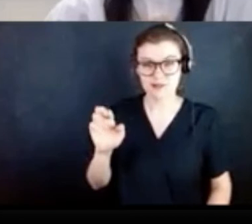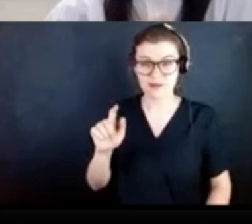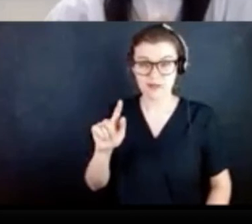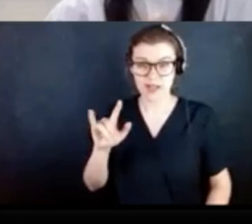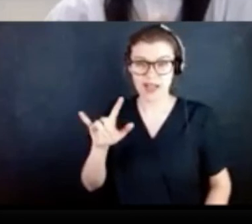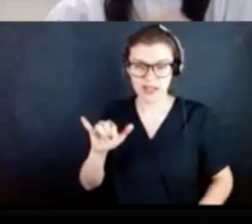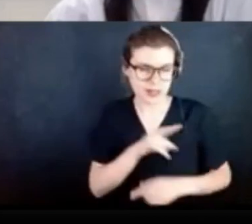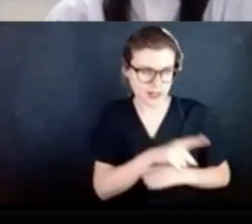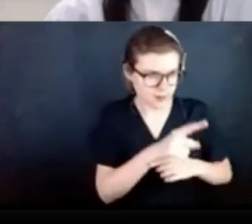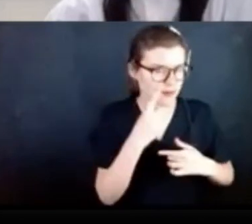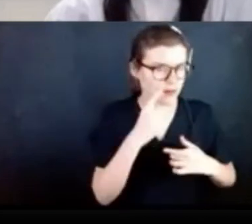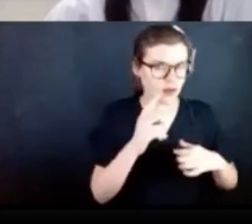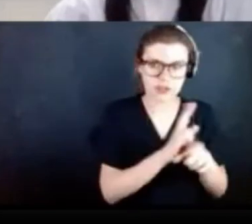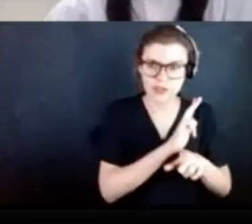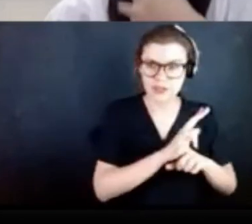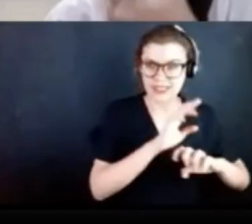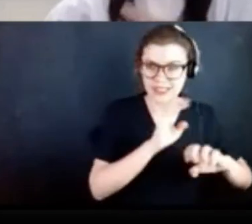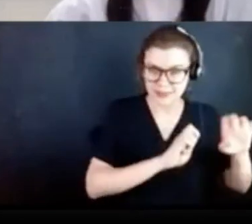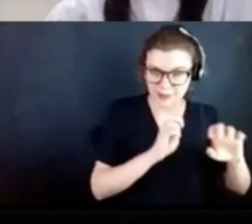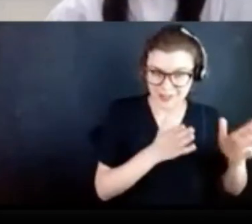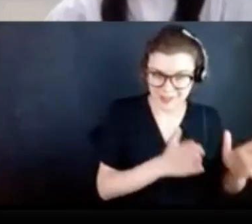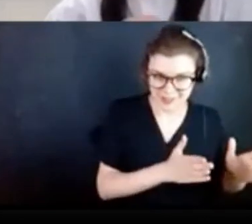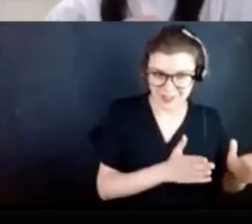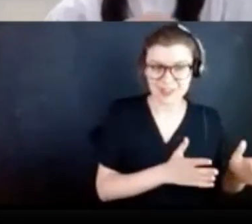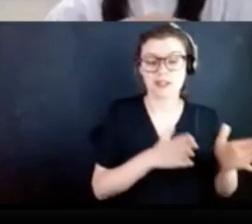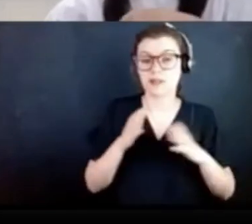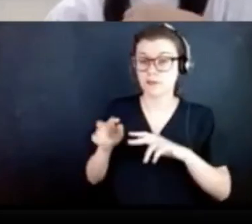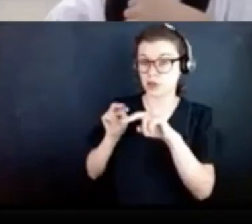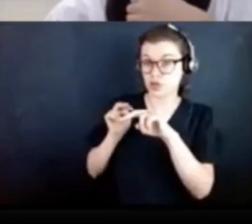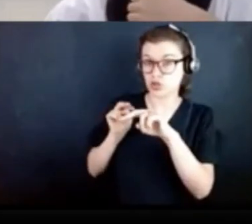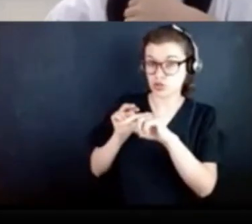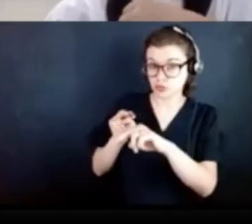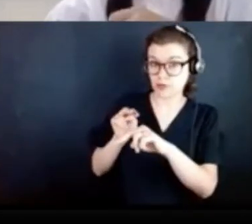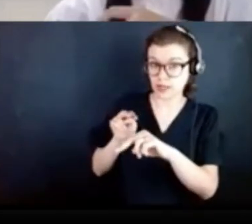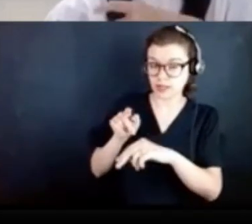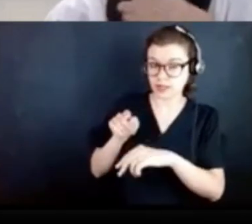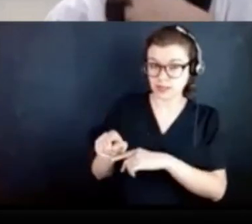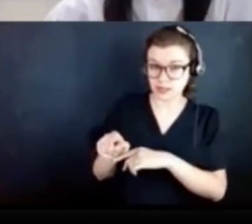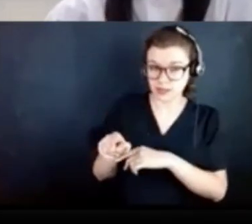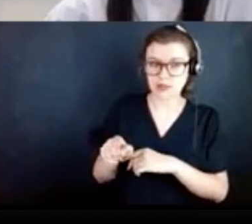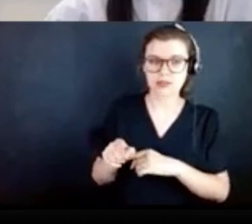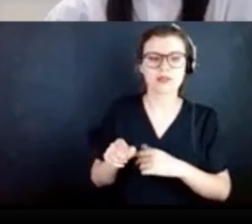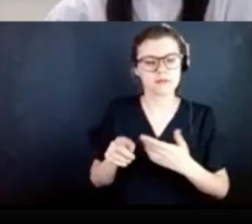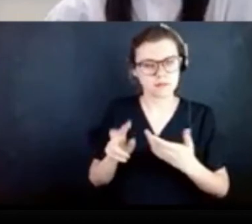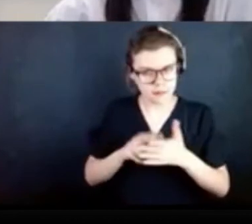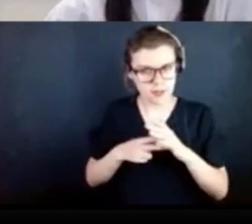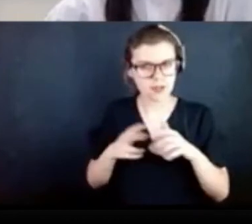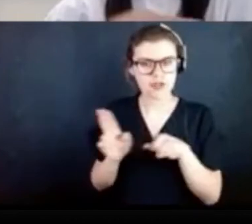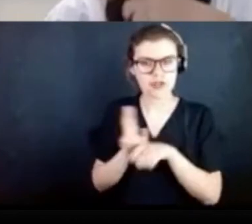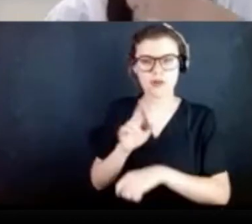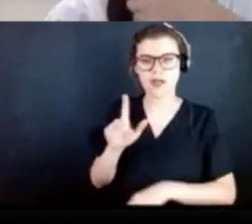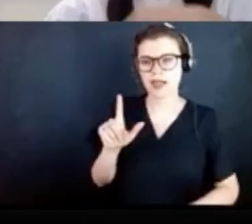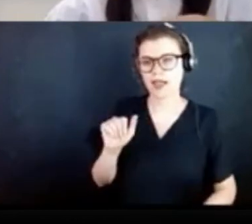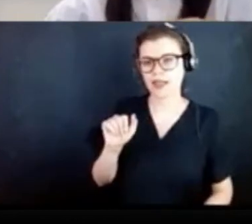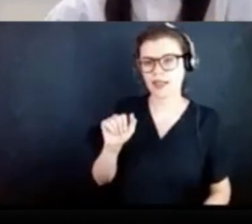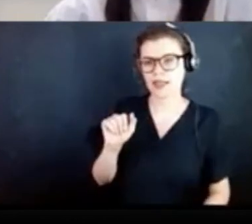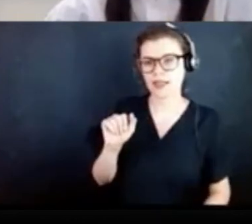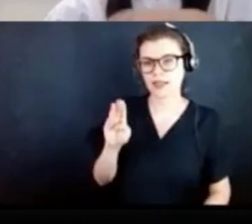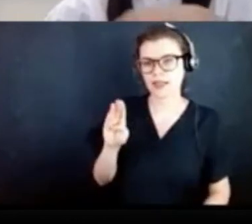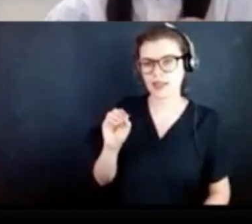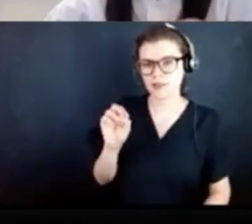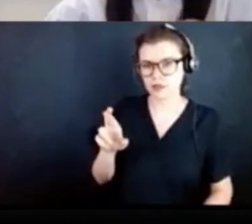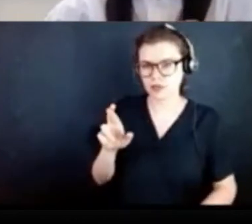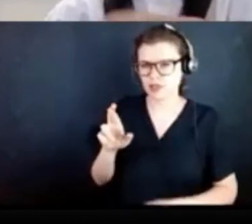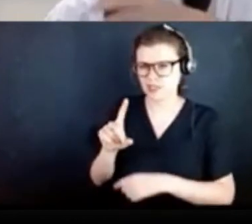experiments. And the supervised learning is a machine learning approach that's defined by its use of labeled data sets. And these data sets are designed